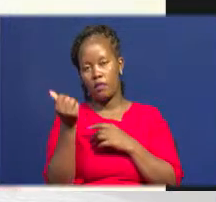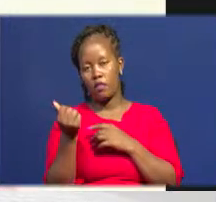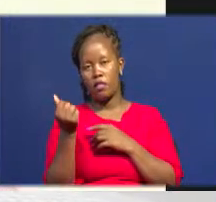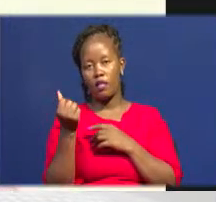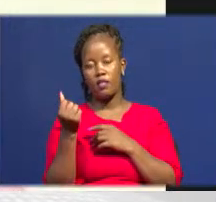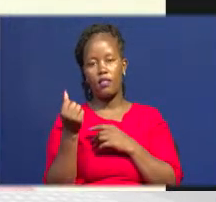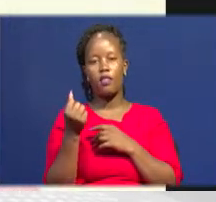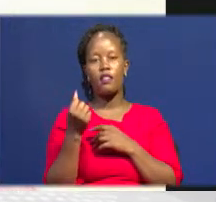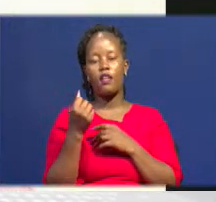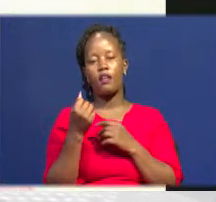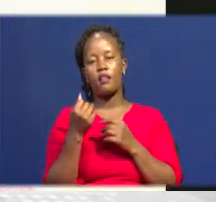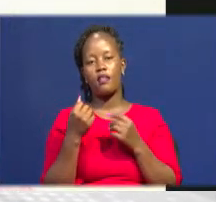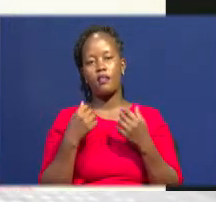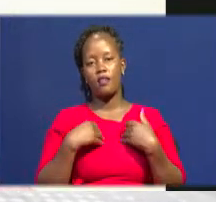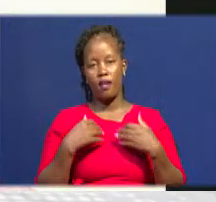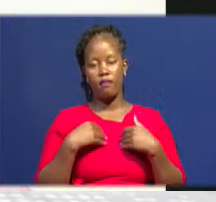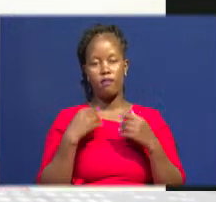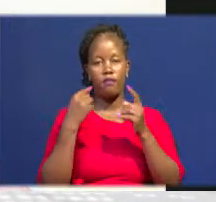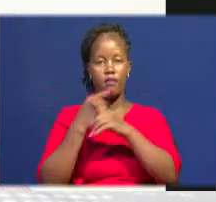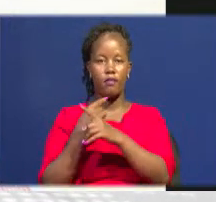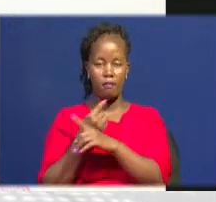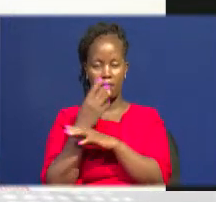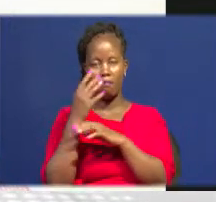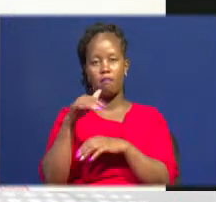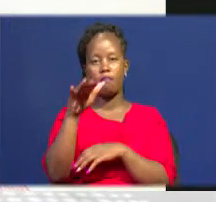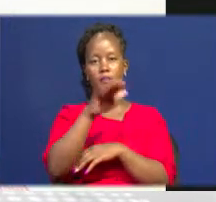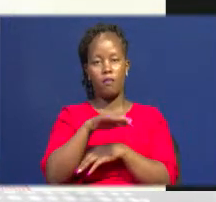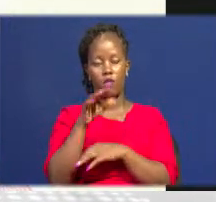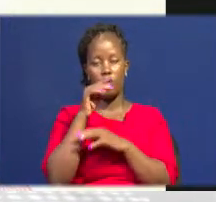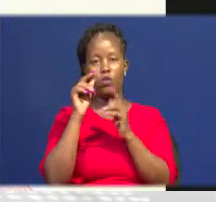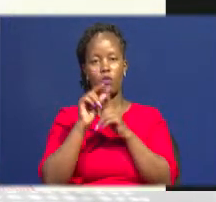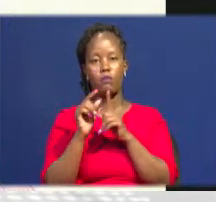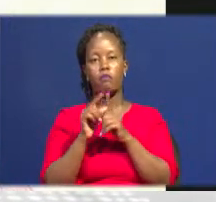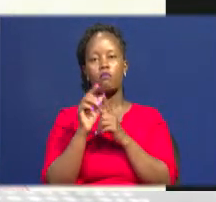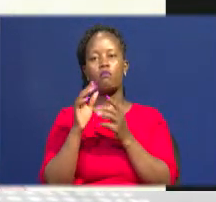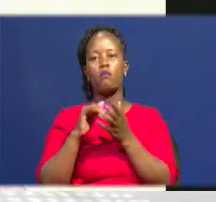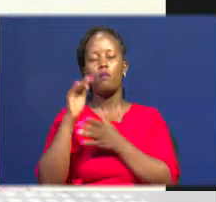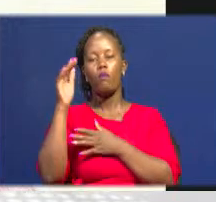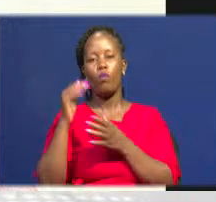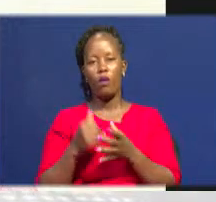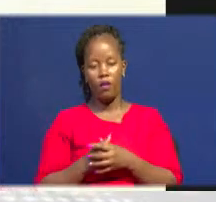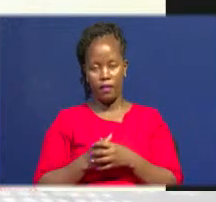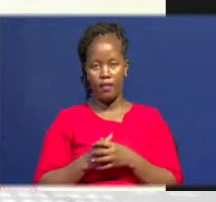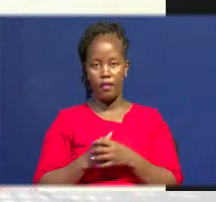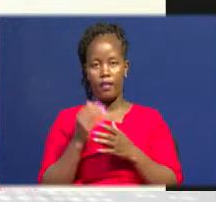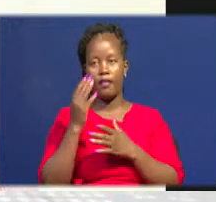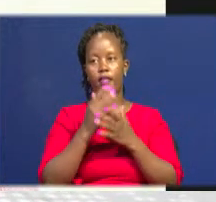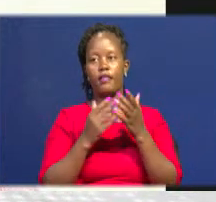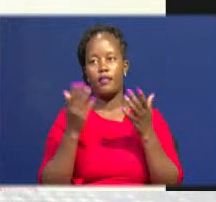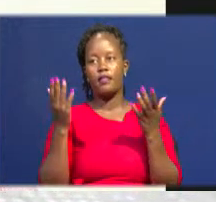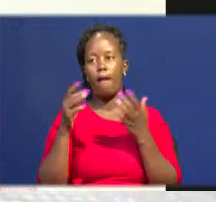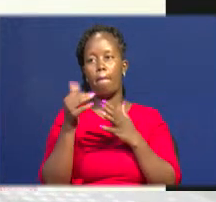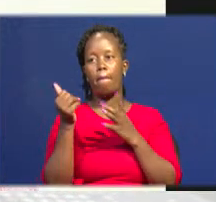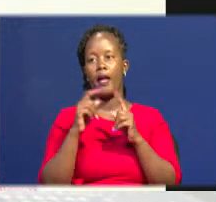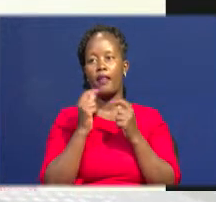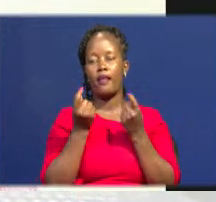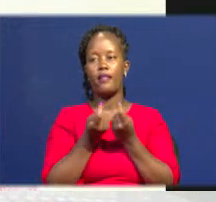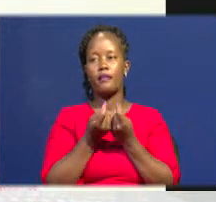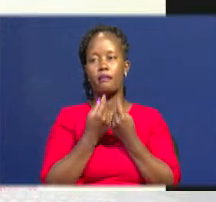to represent the country in the fiesta games at Huye, Rwanda. Rugby 15s.